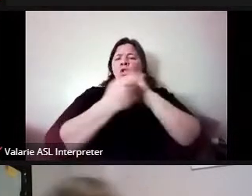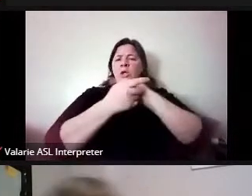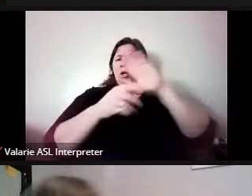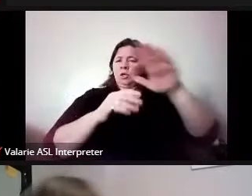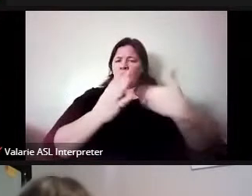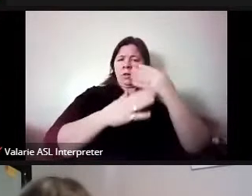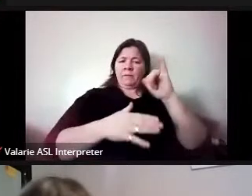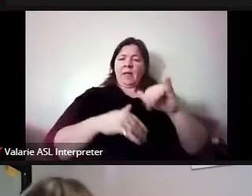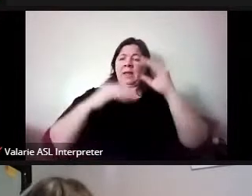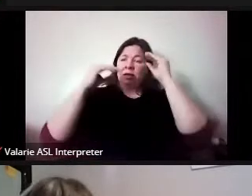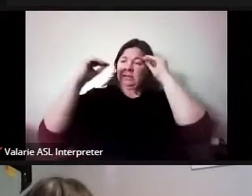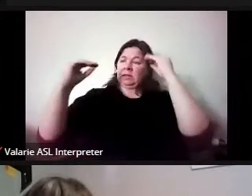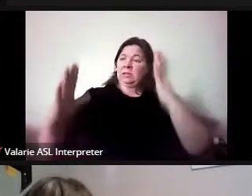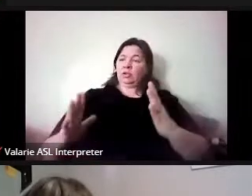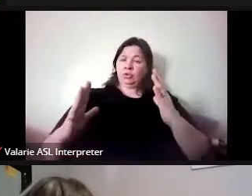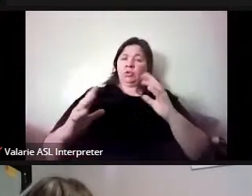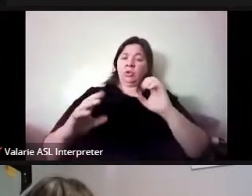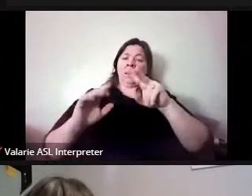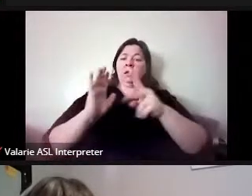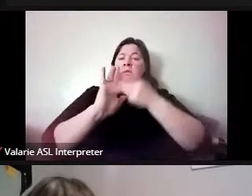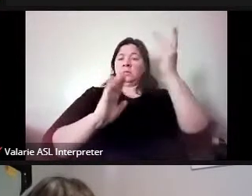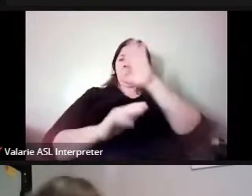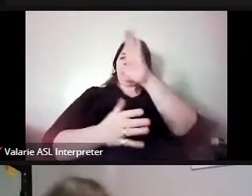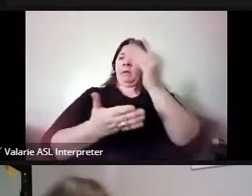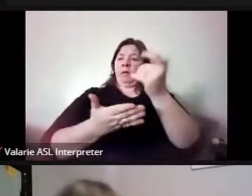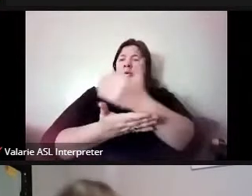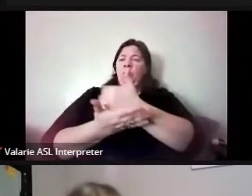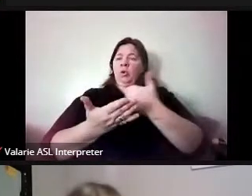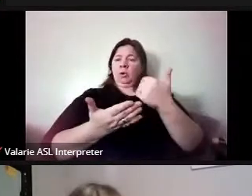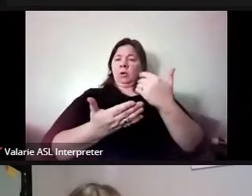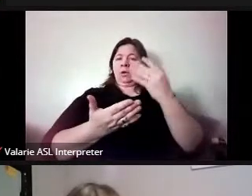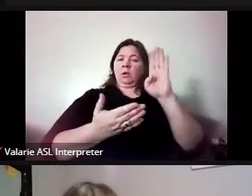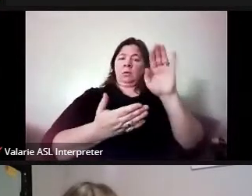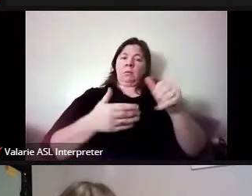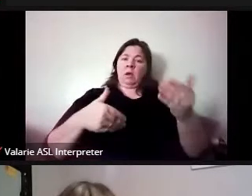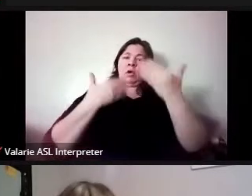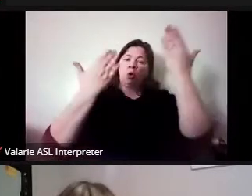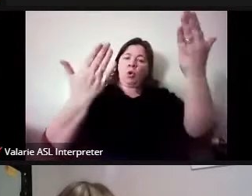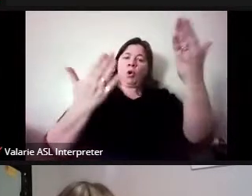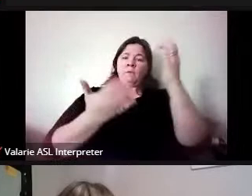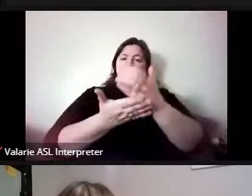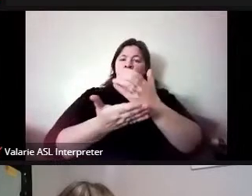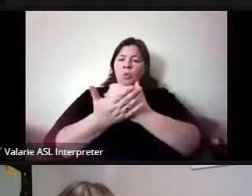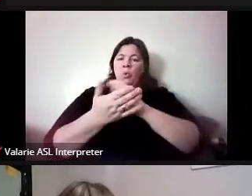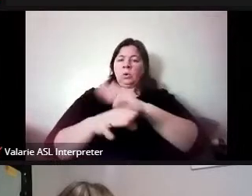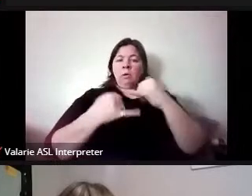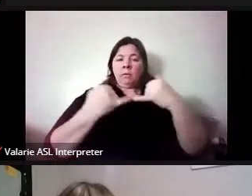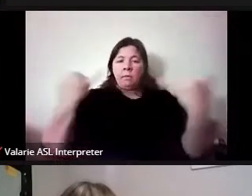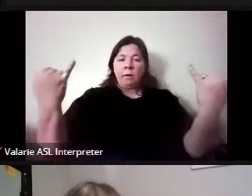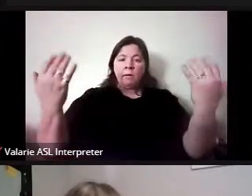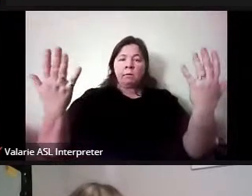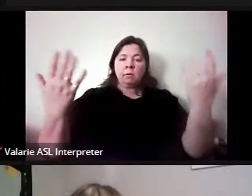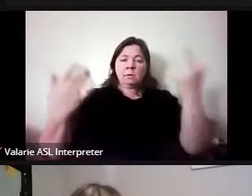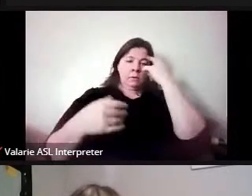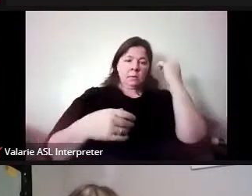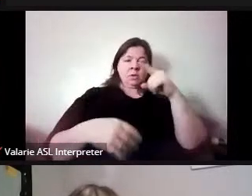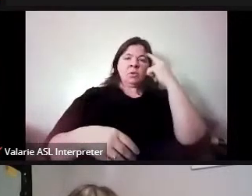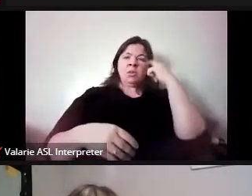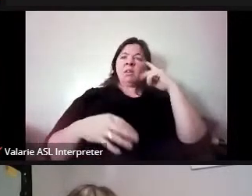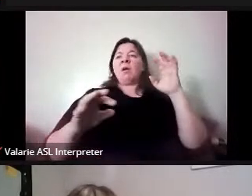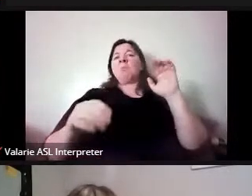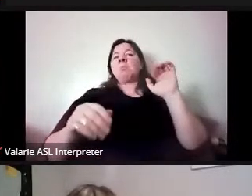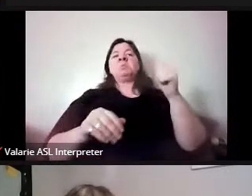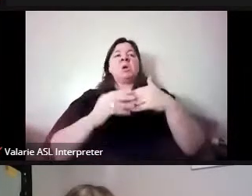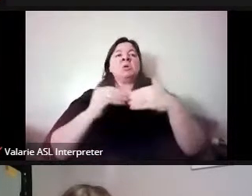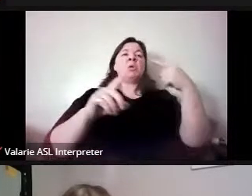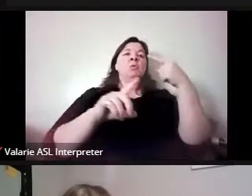a teacher that could double their salary just by offering a course maybe online, because you think, oh, $10 a